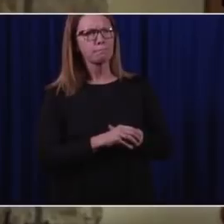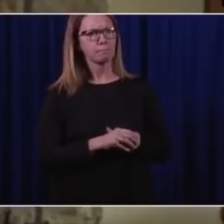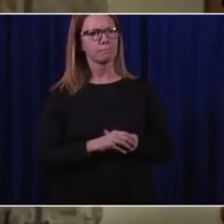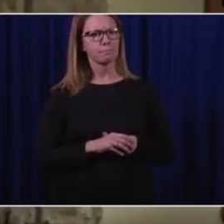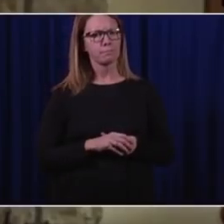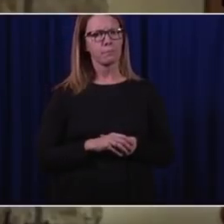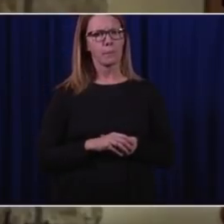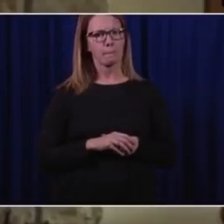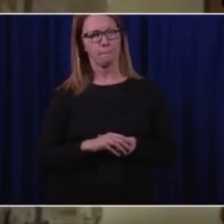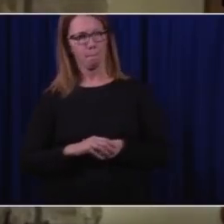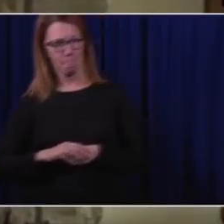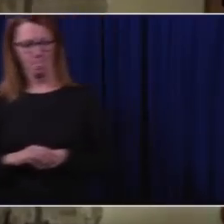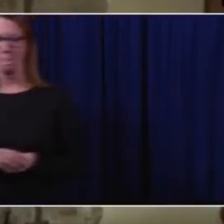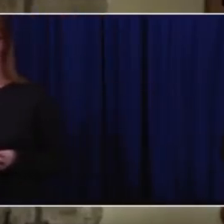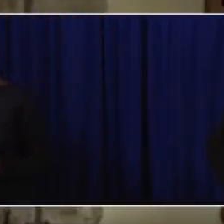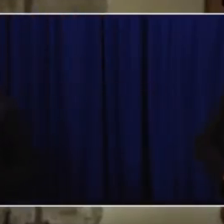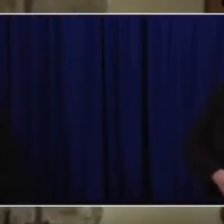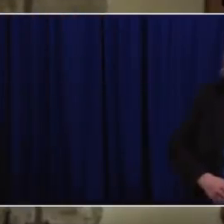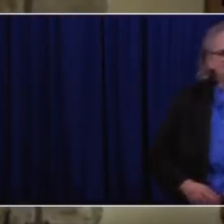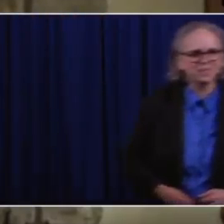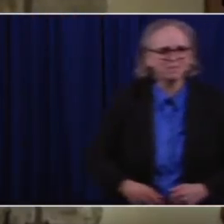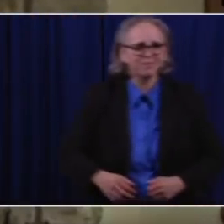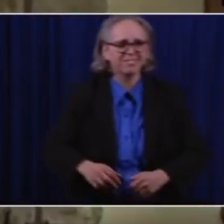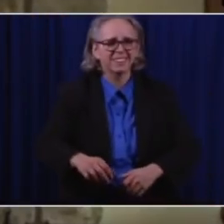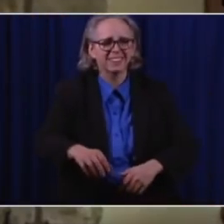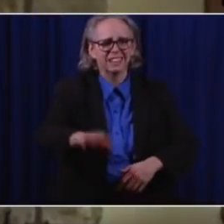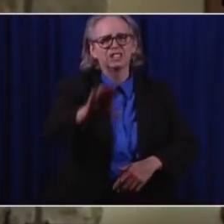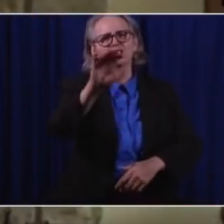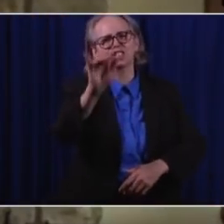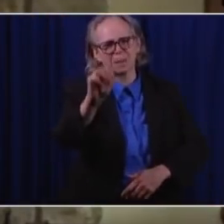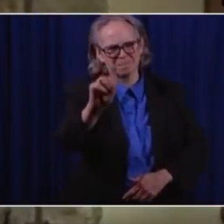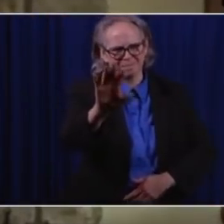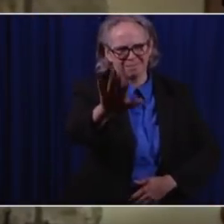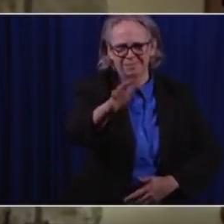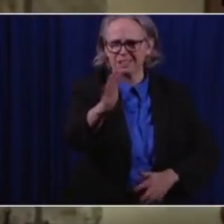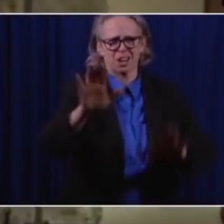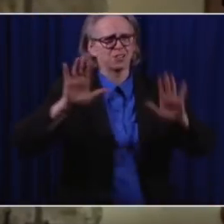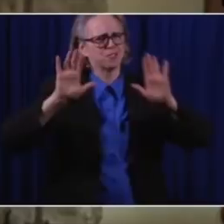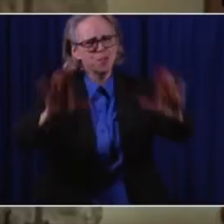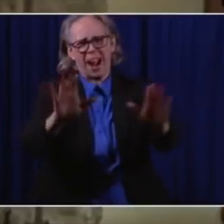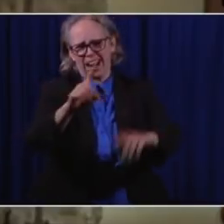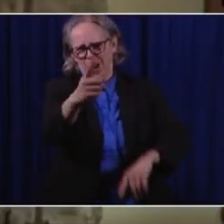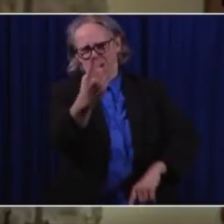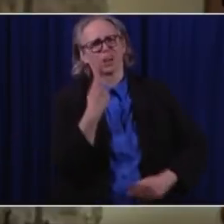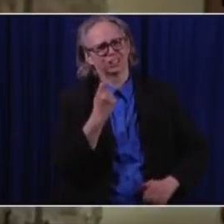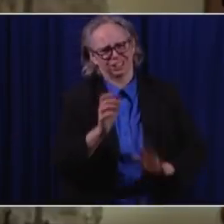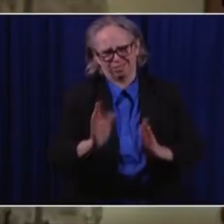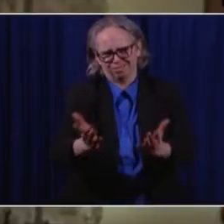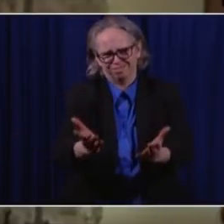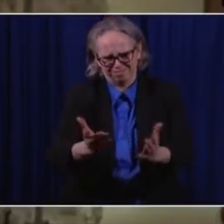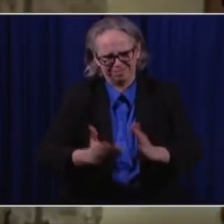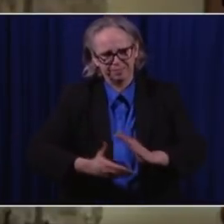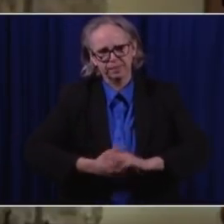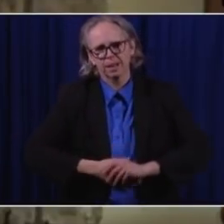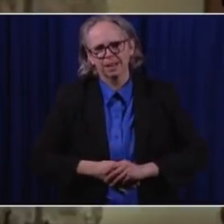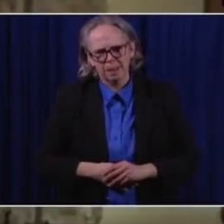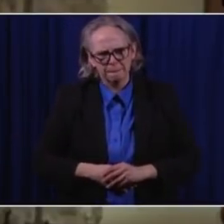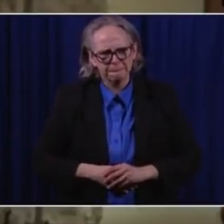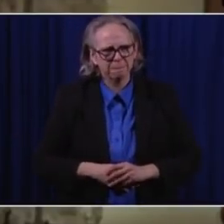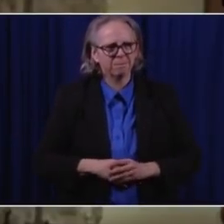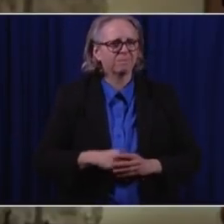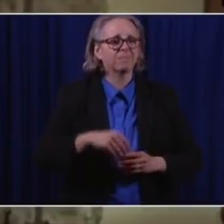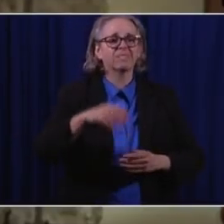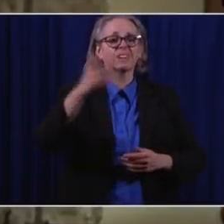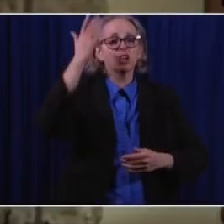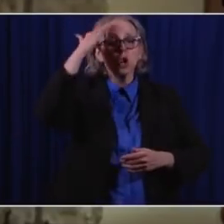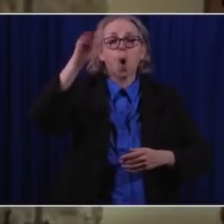permitted. Jim, thank you for the great question, as always. You know, it's like most laws.